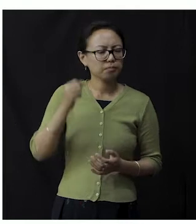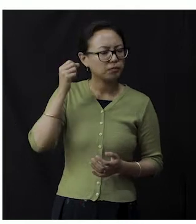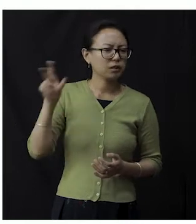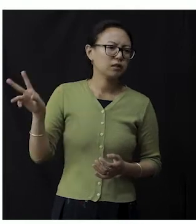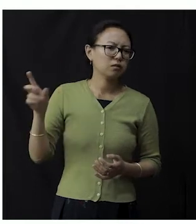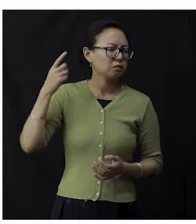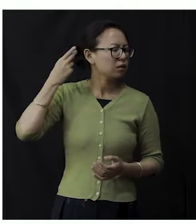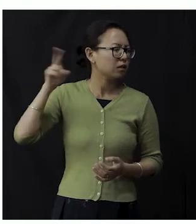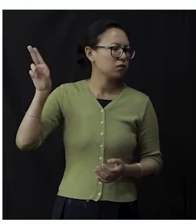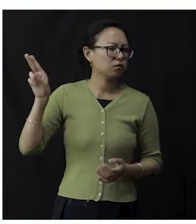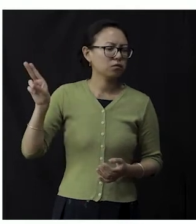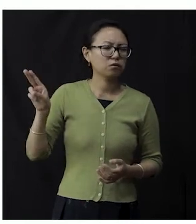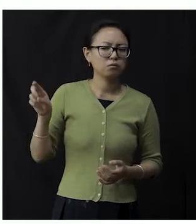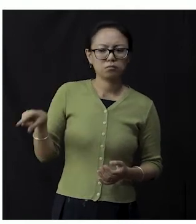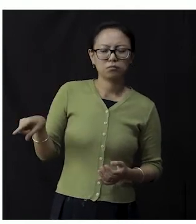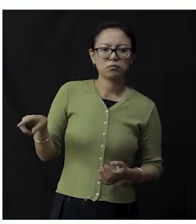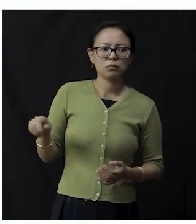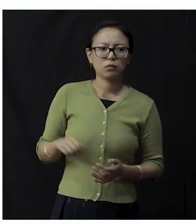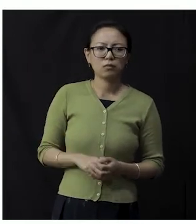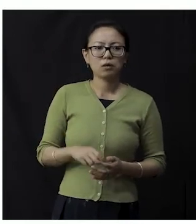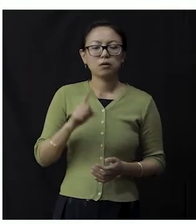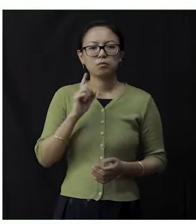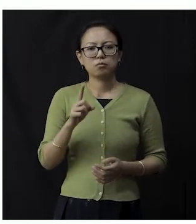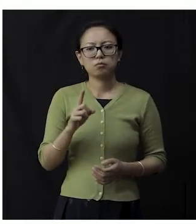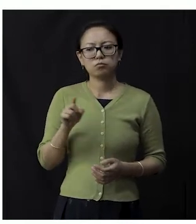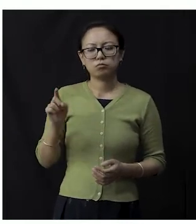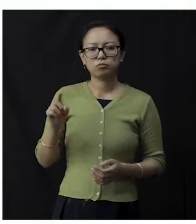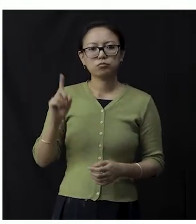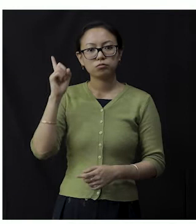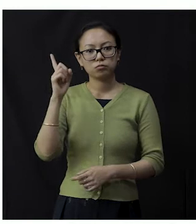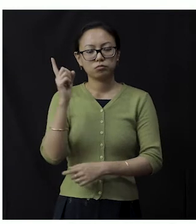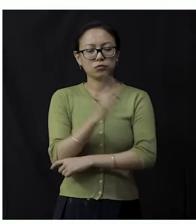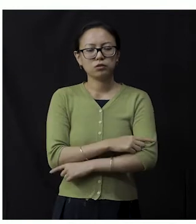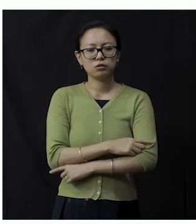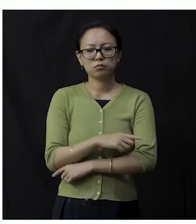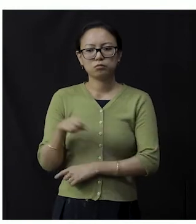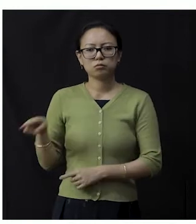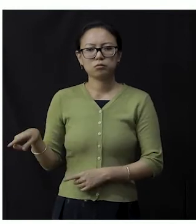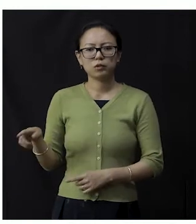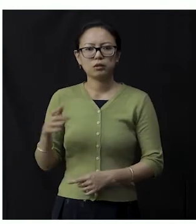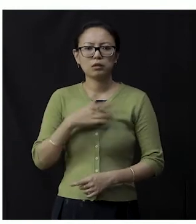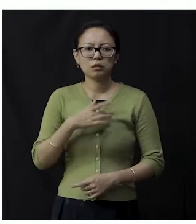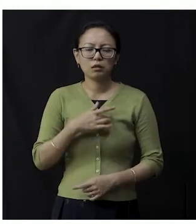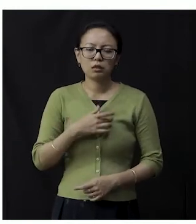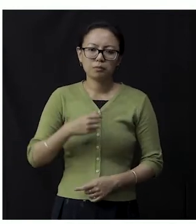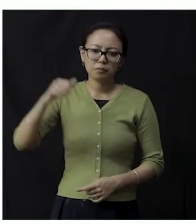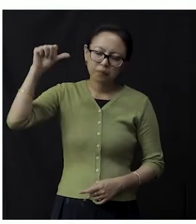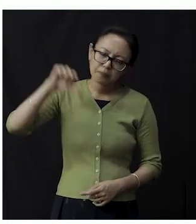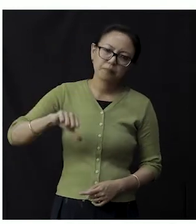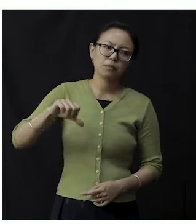ignored him. But one day he got worse. He began to go out at night and